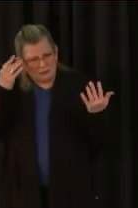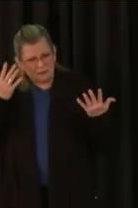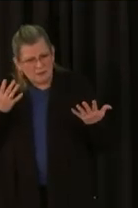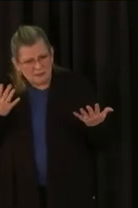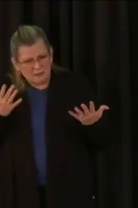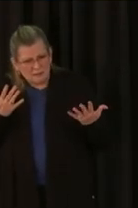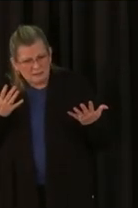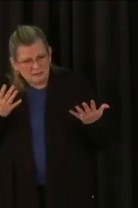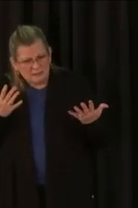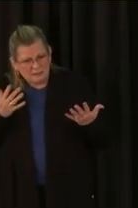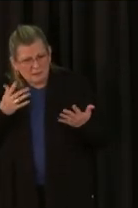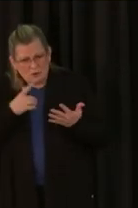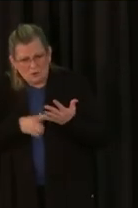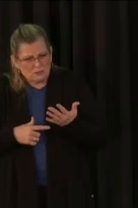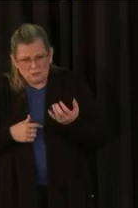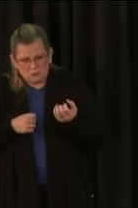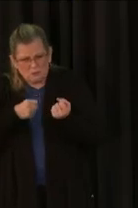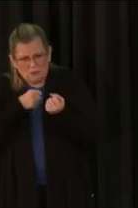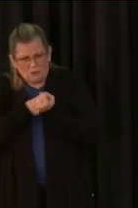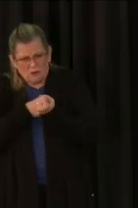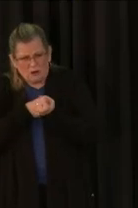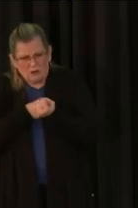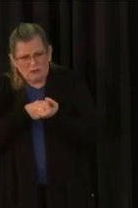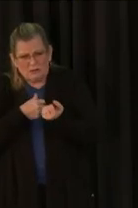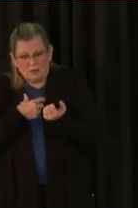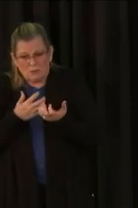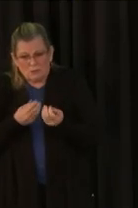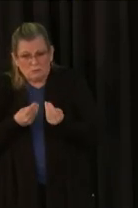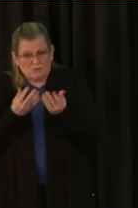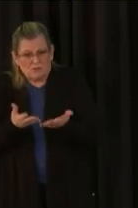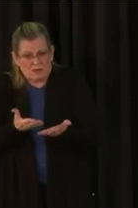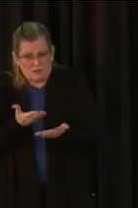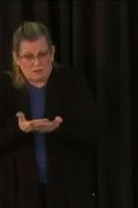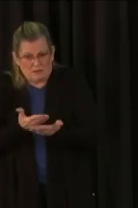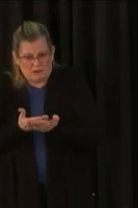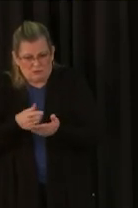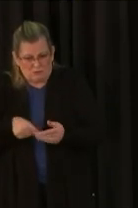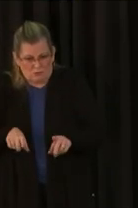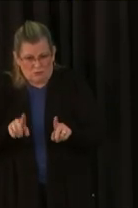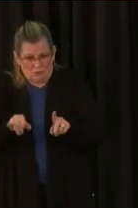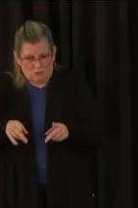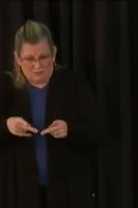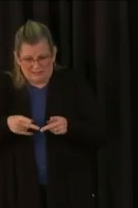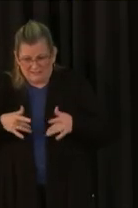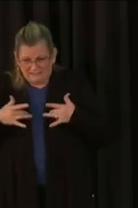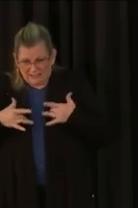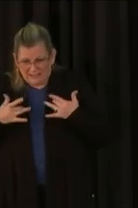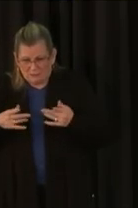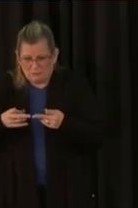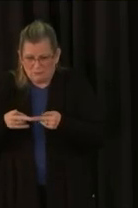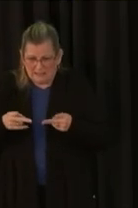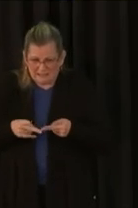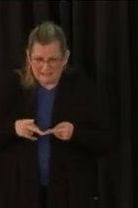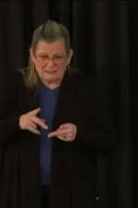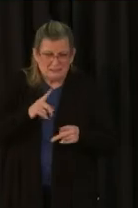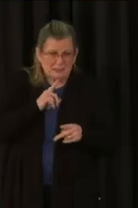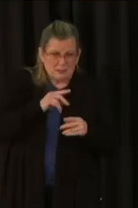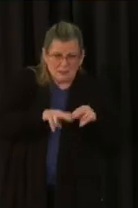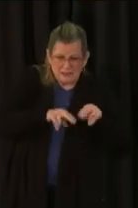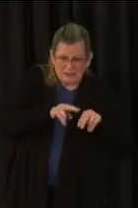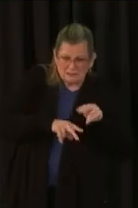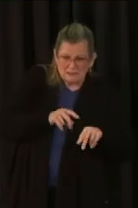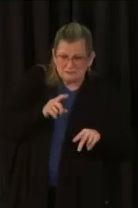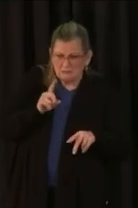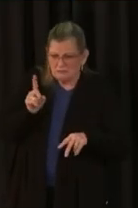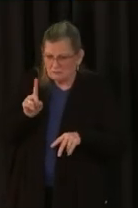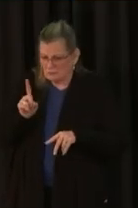support look like, that we are providing dollars to those venue spaces to literally kind of shelter in place,